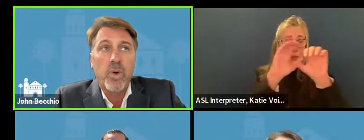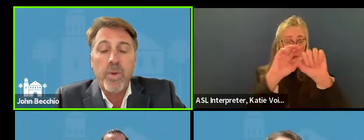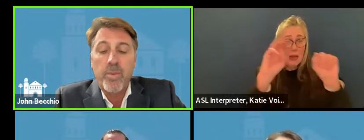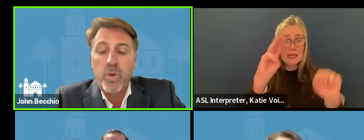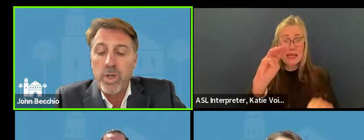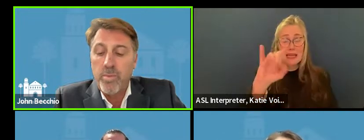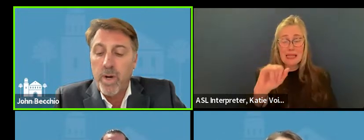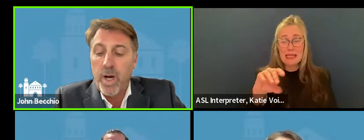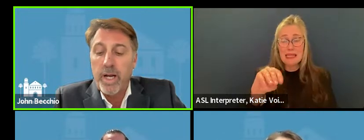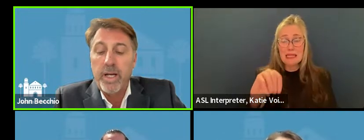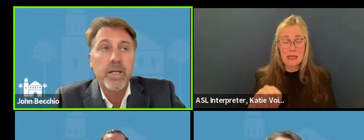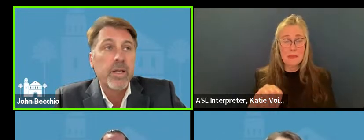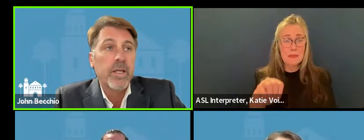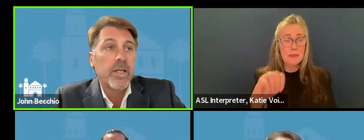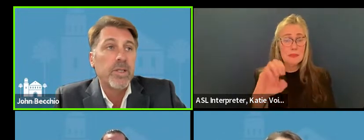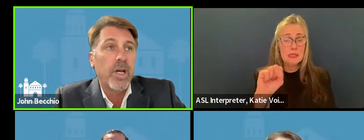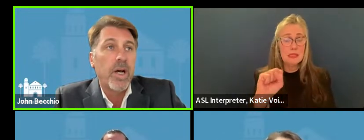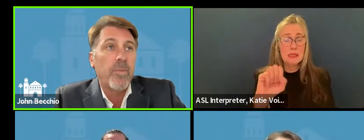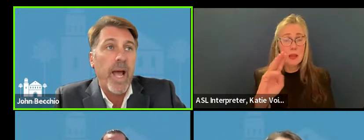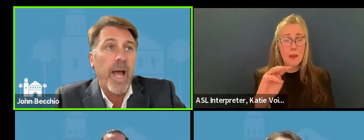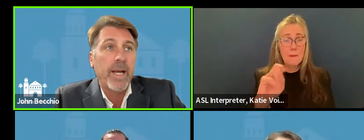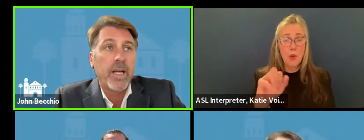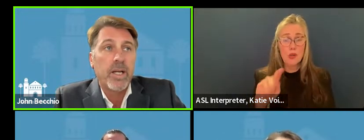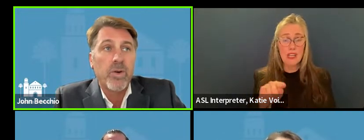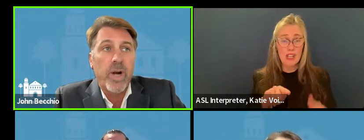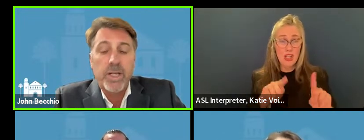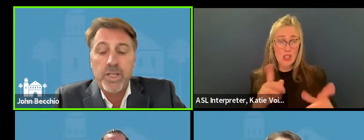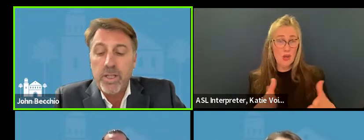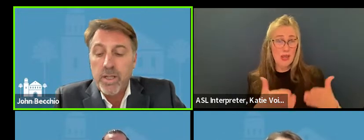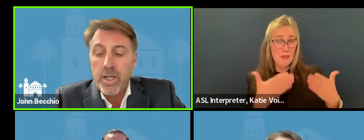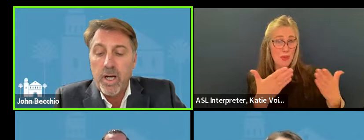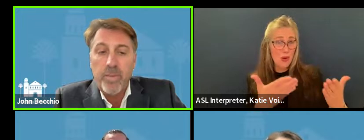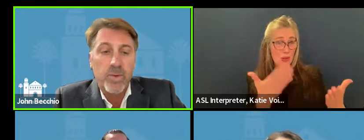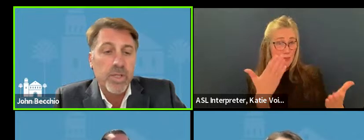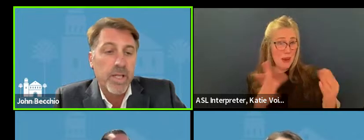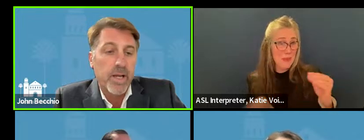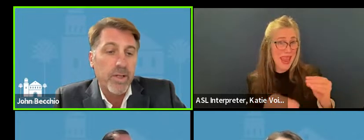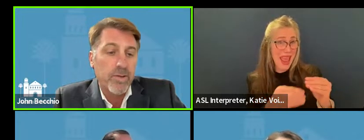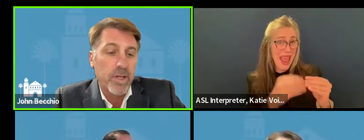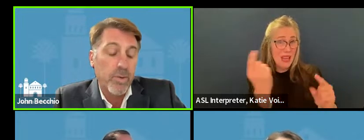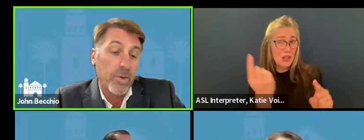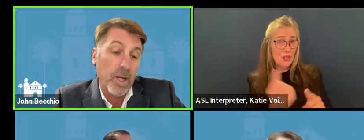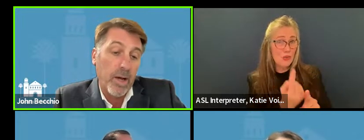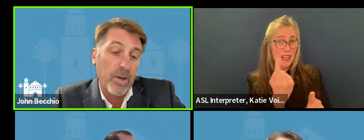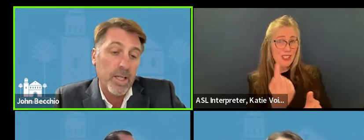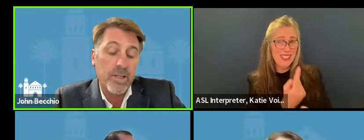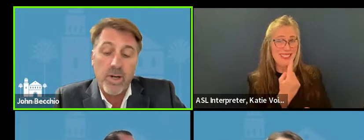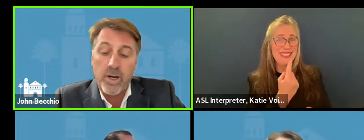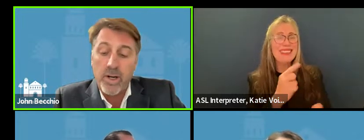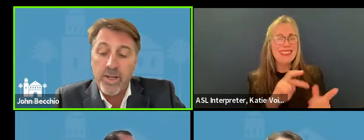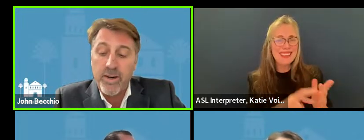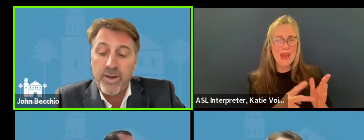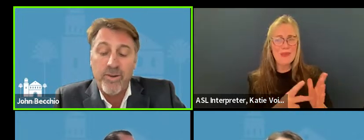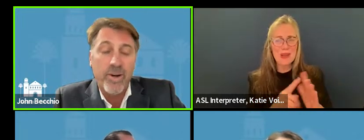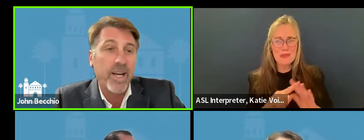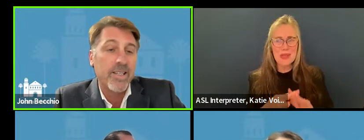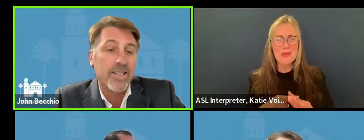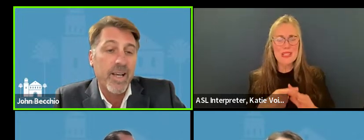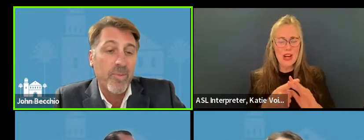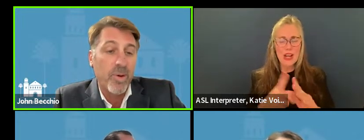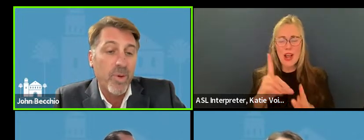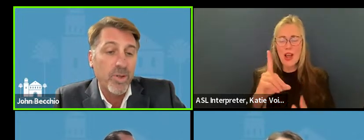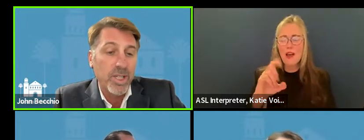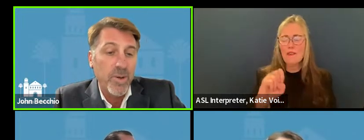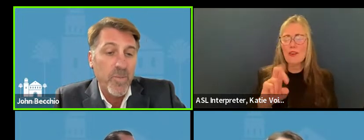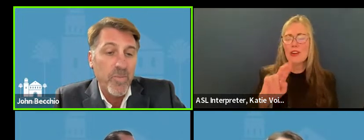a board member wouldn't mind adding a correction, it would allow us to get started on Derek